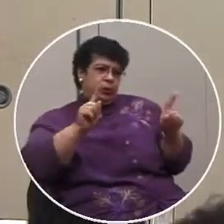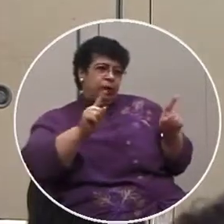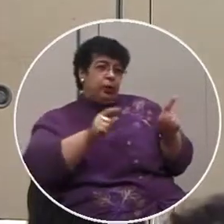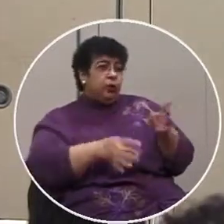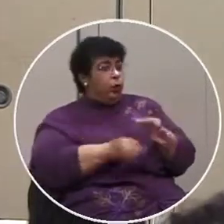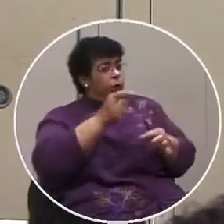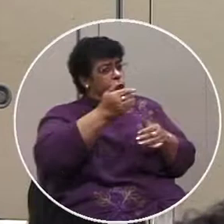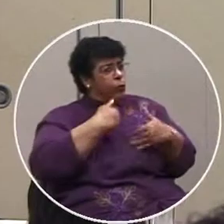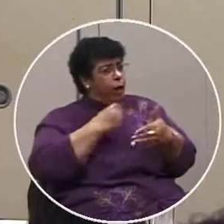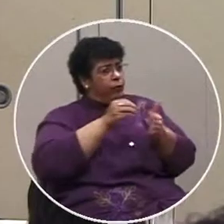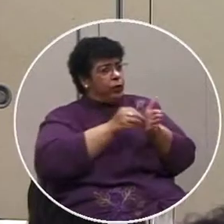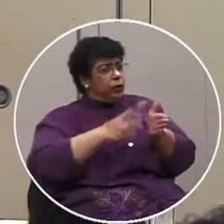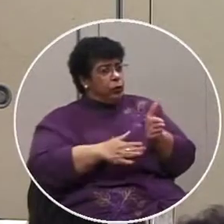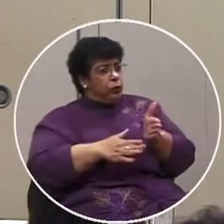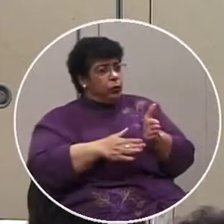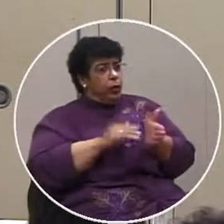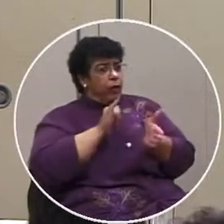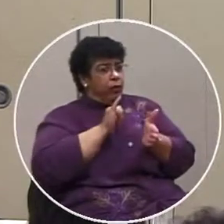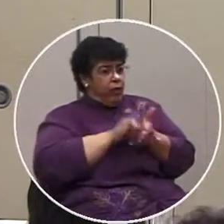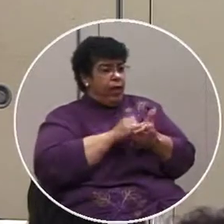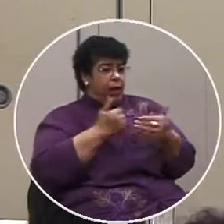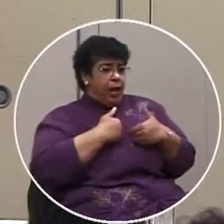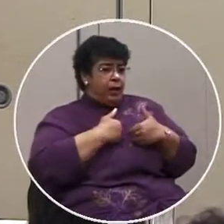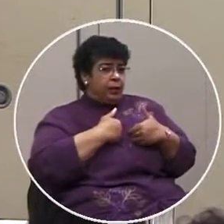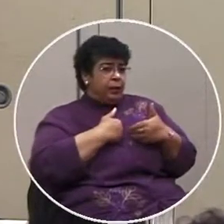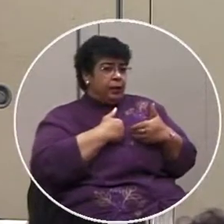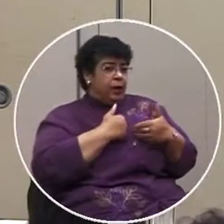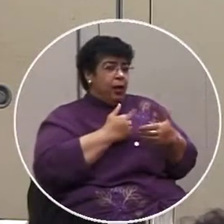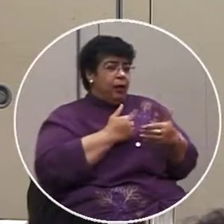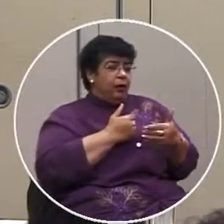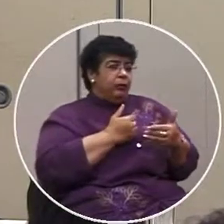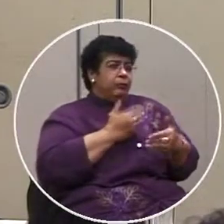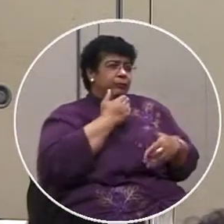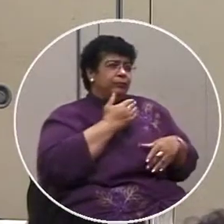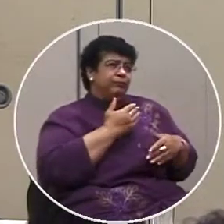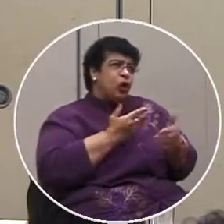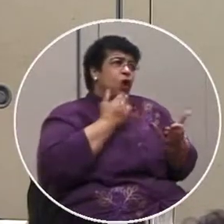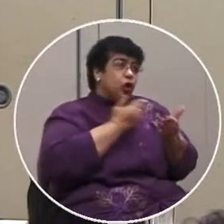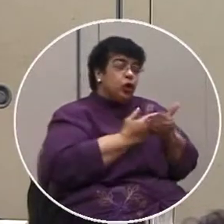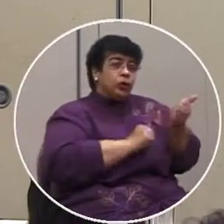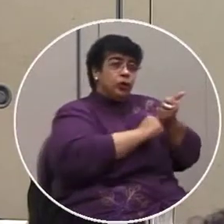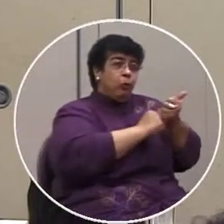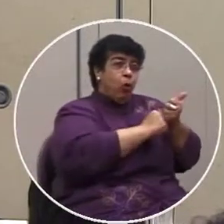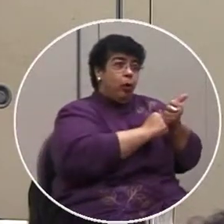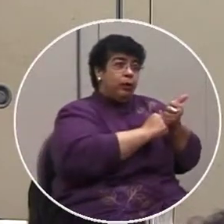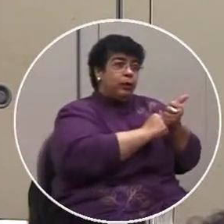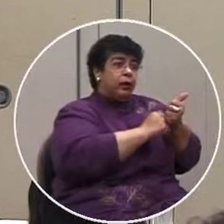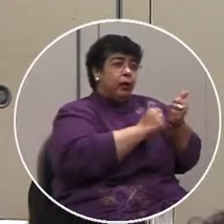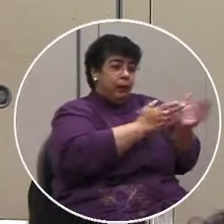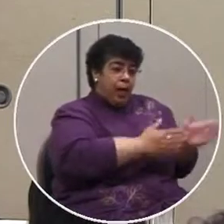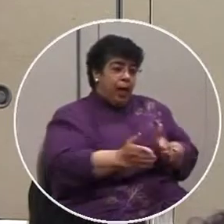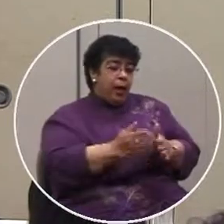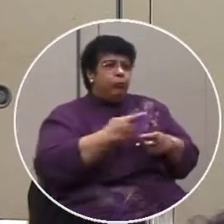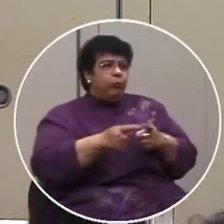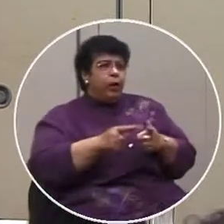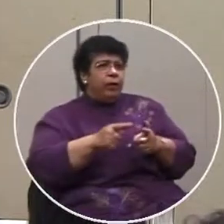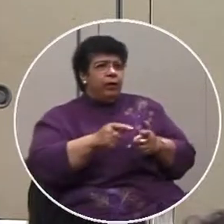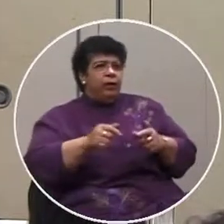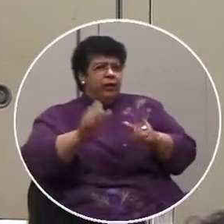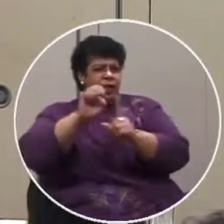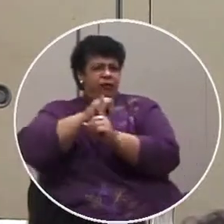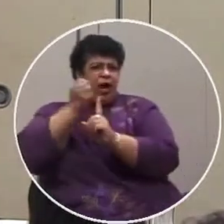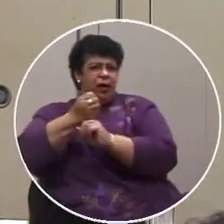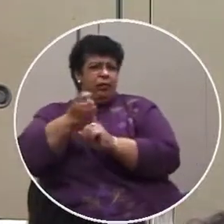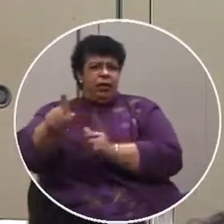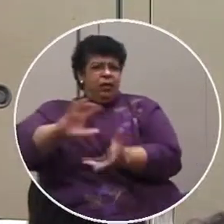well-written behavior support plan, but you put them into a chaotic environment, I want you to